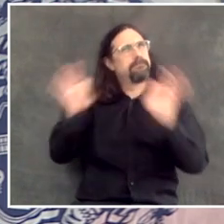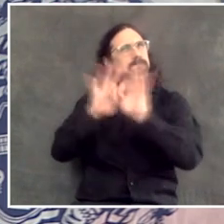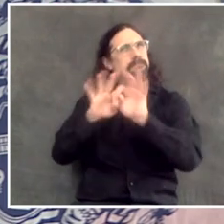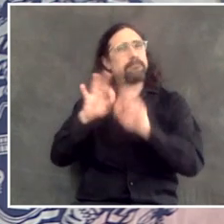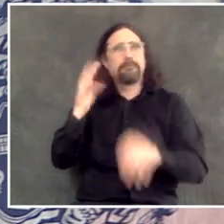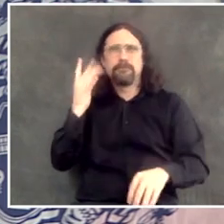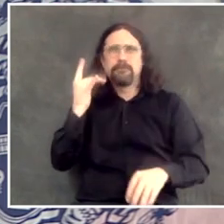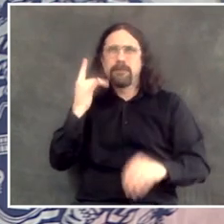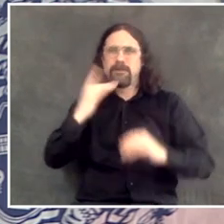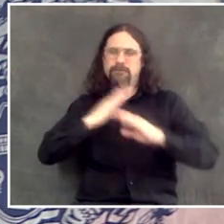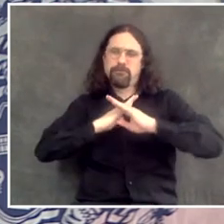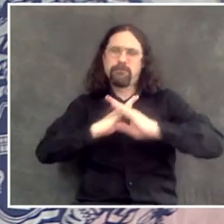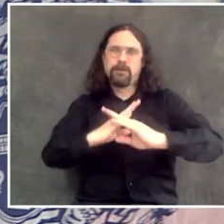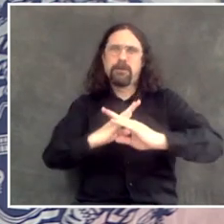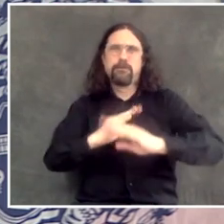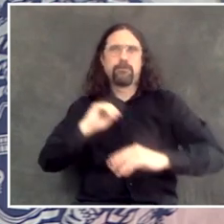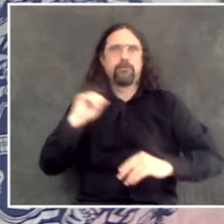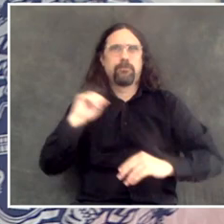front line.